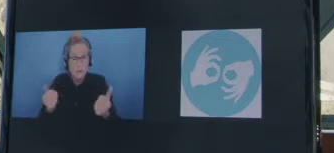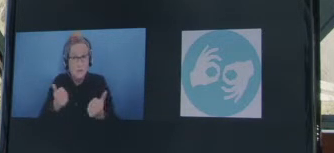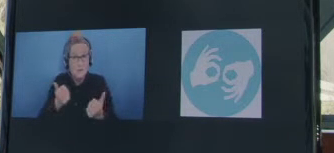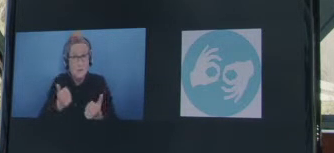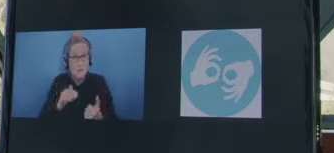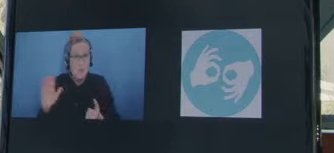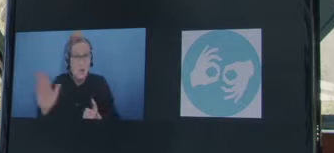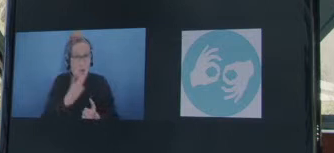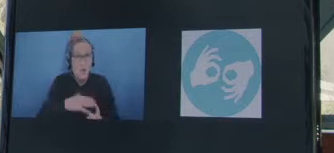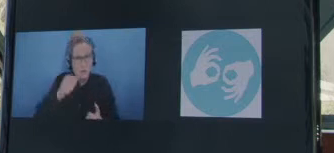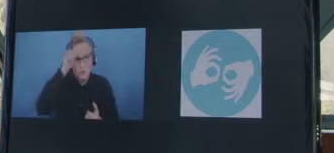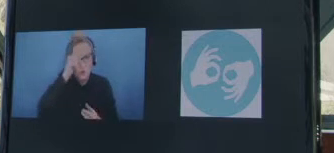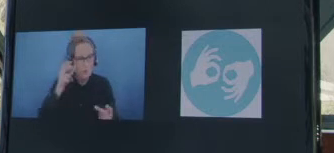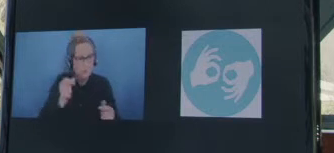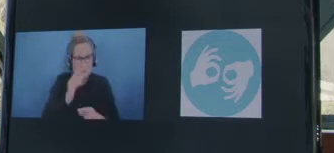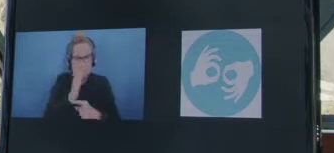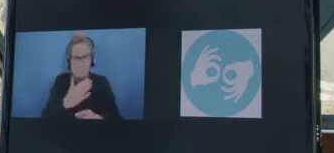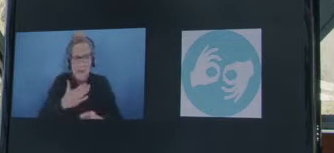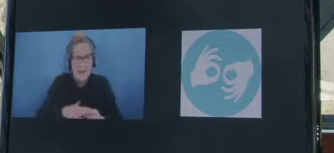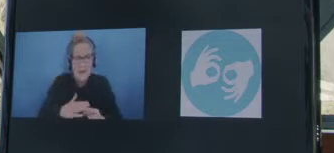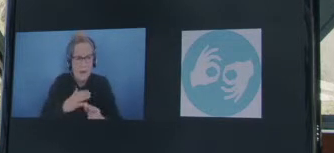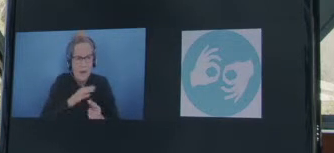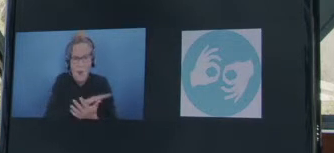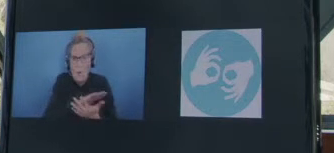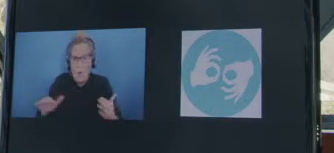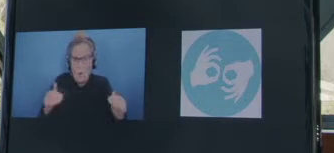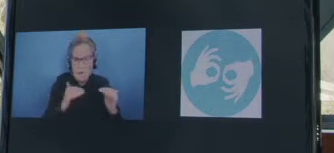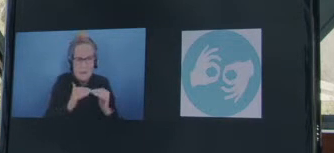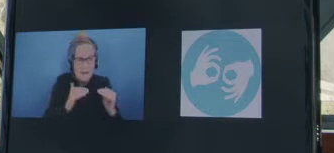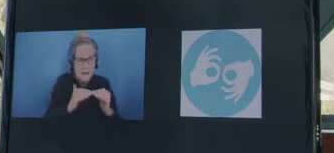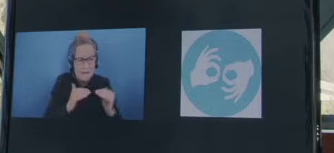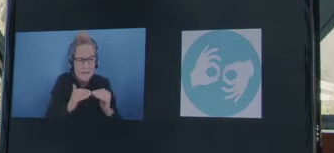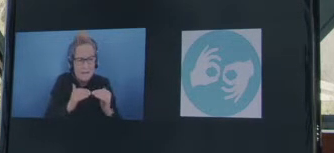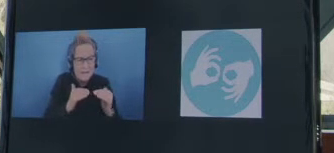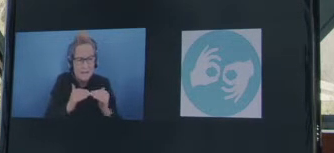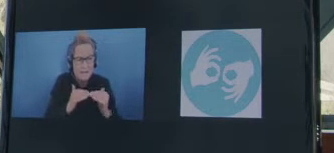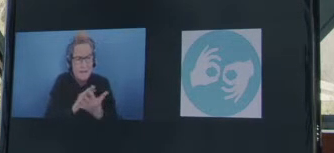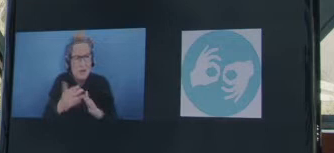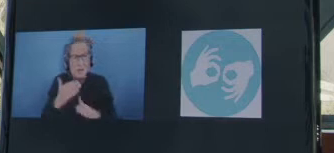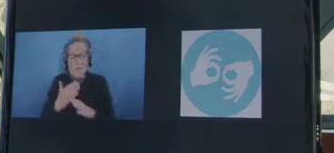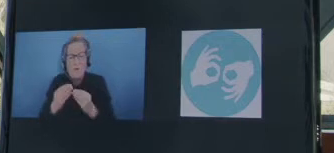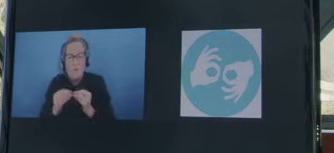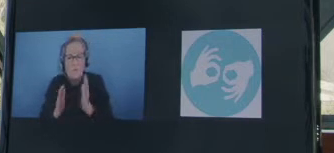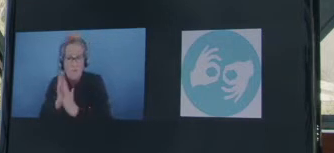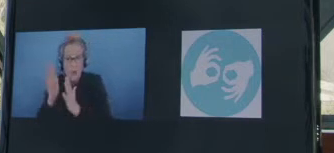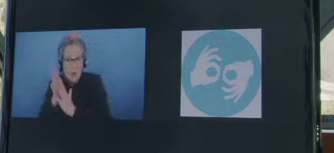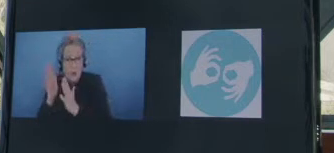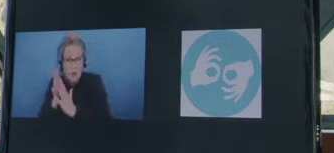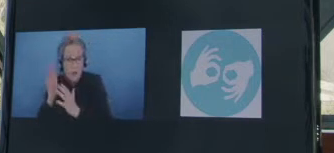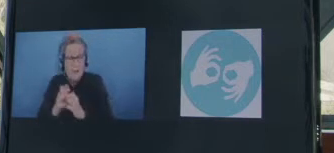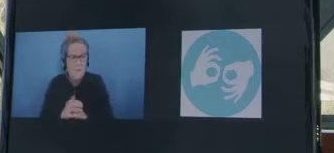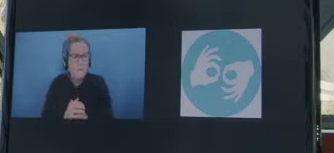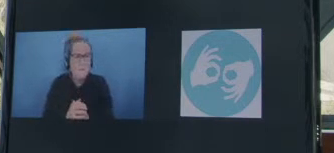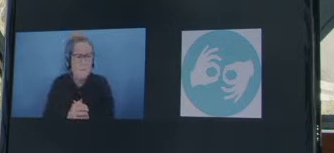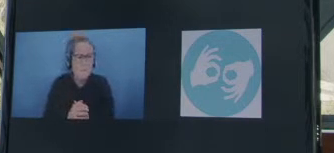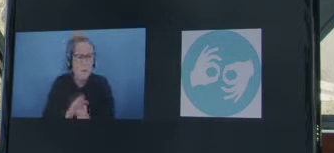to know right up front whether they meet every standard, from how do they perform with fire to when you cut them, what is the